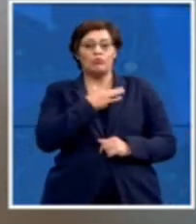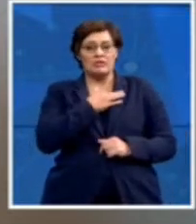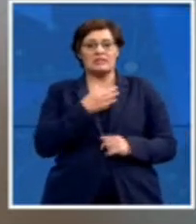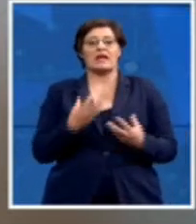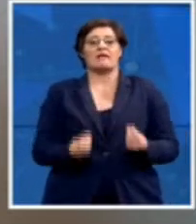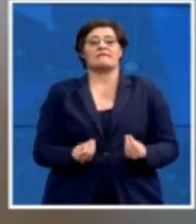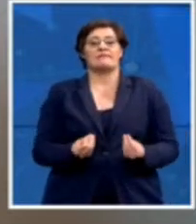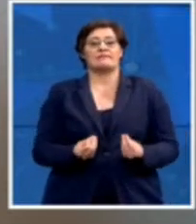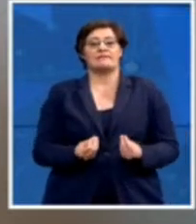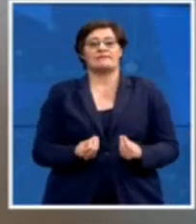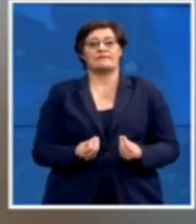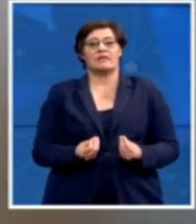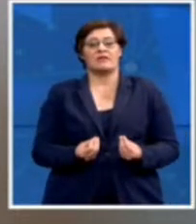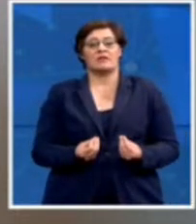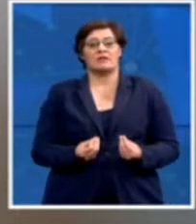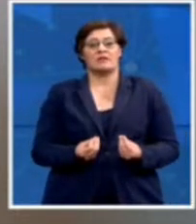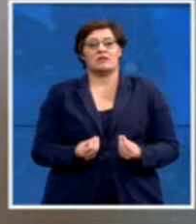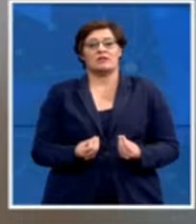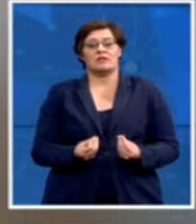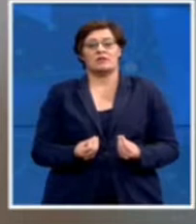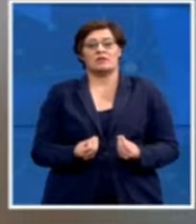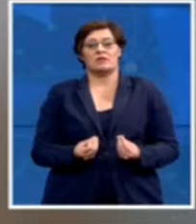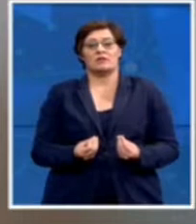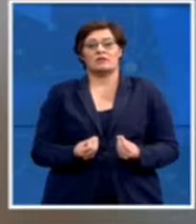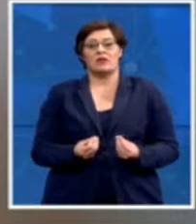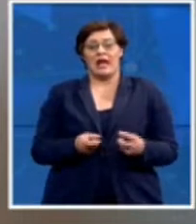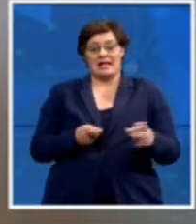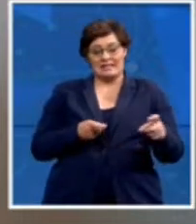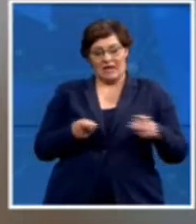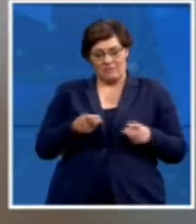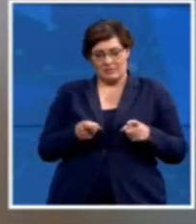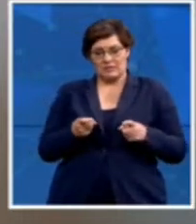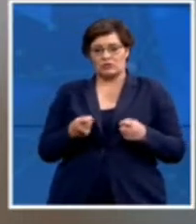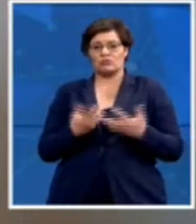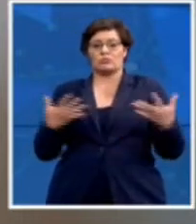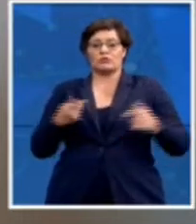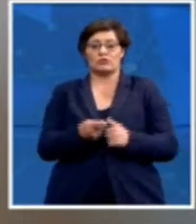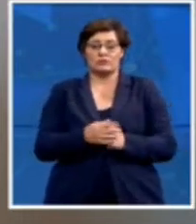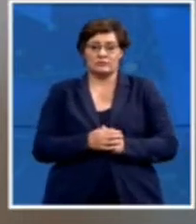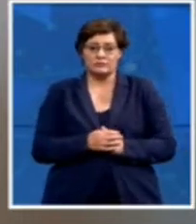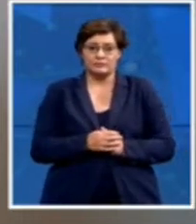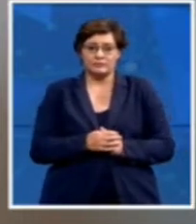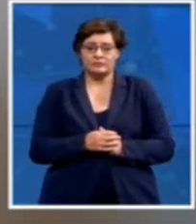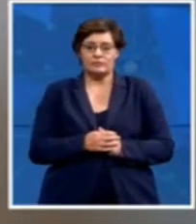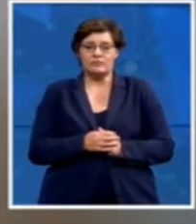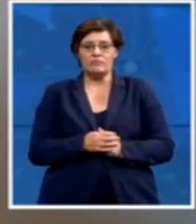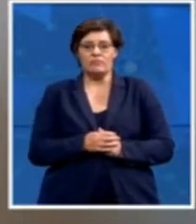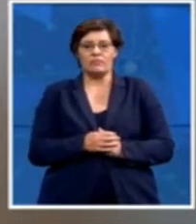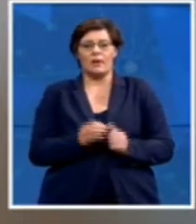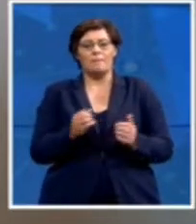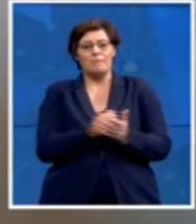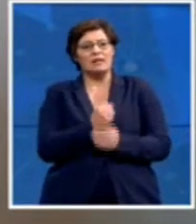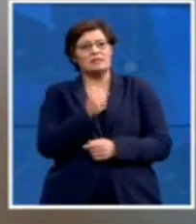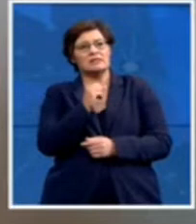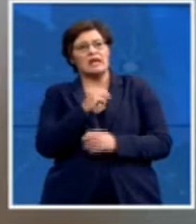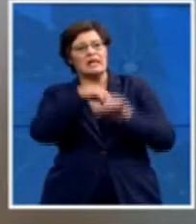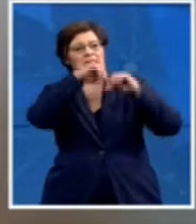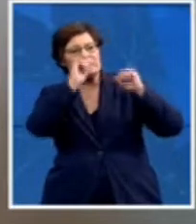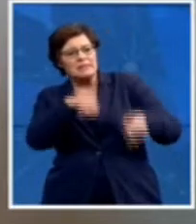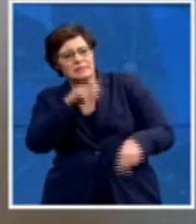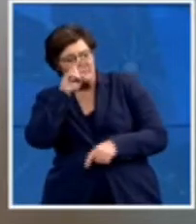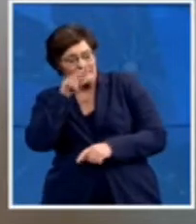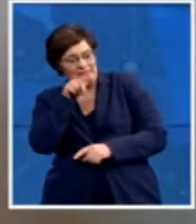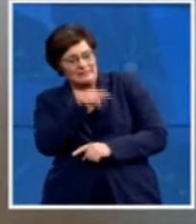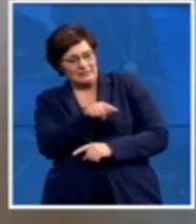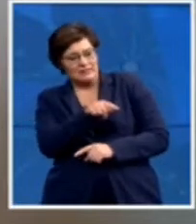with governance. And we should look at a system that still maintains adequate control